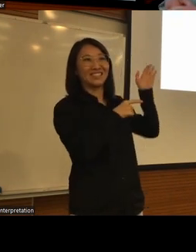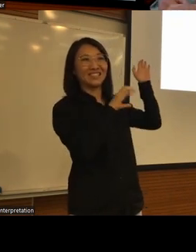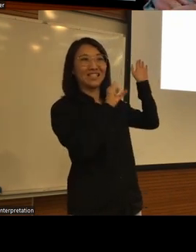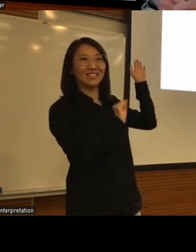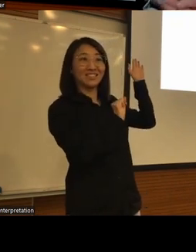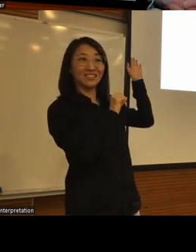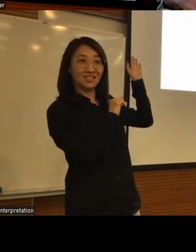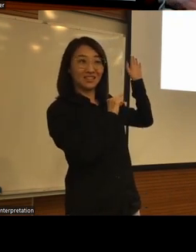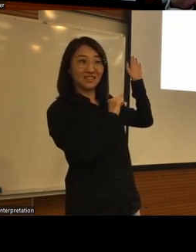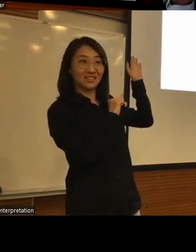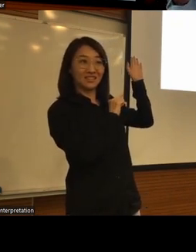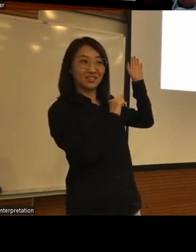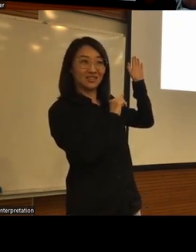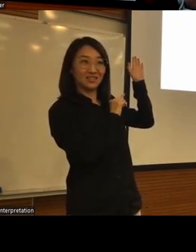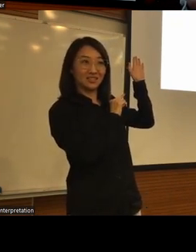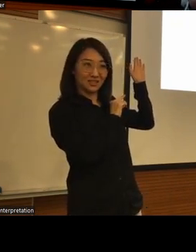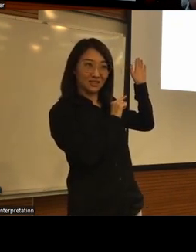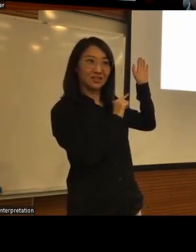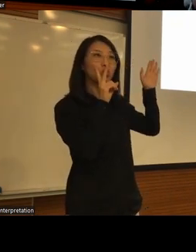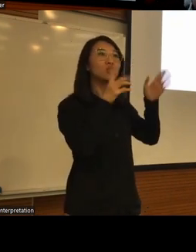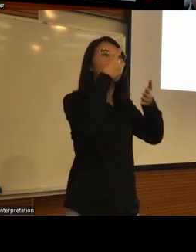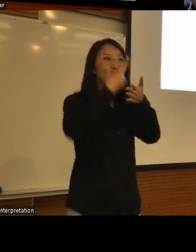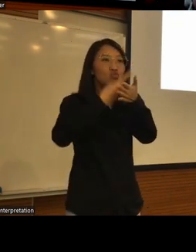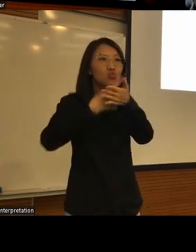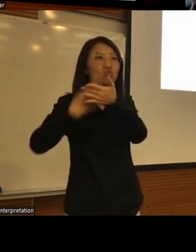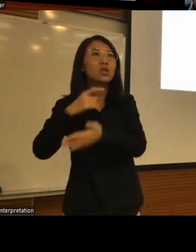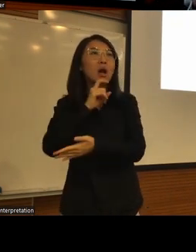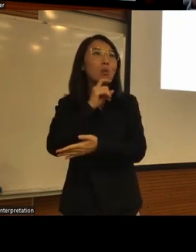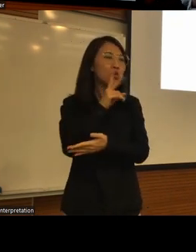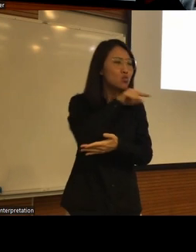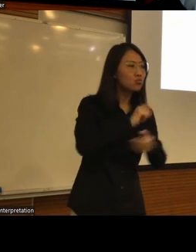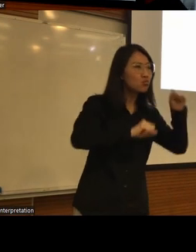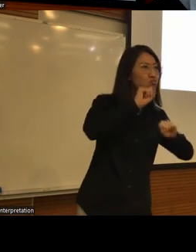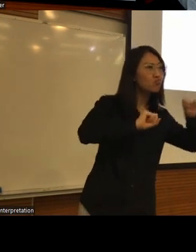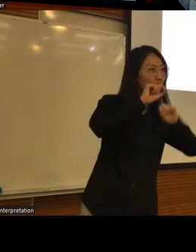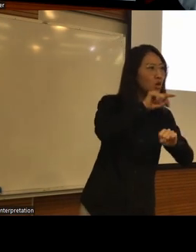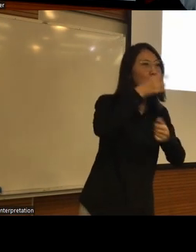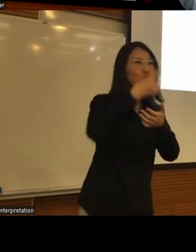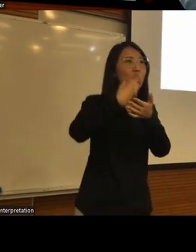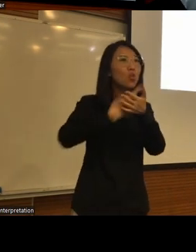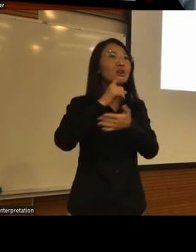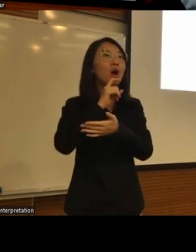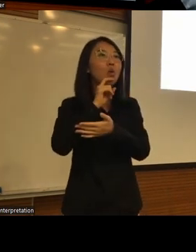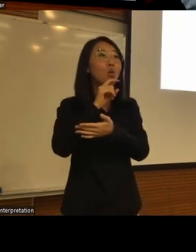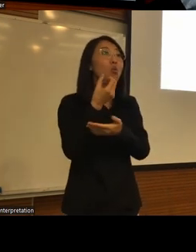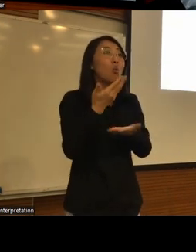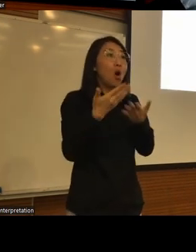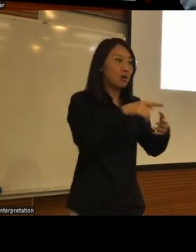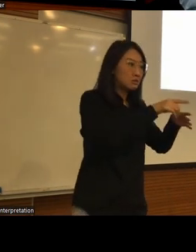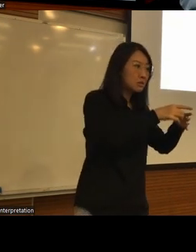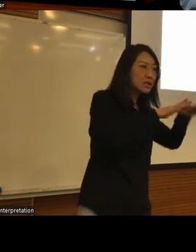In other words, you have patterns of behavior or patterns of things that happen